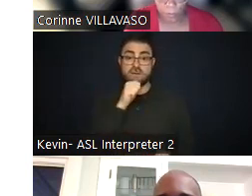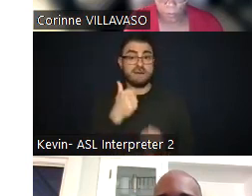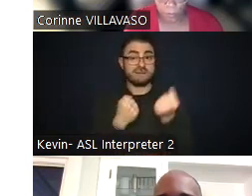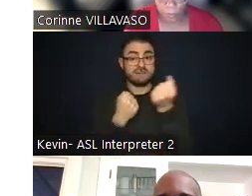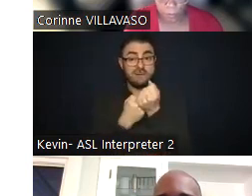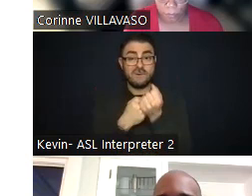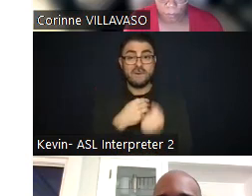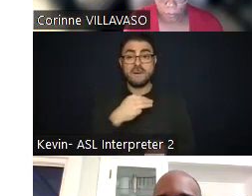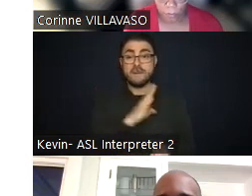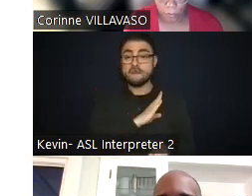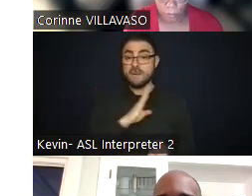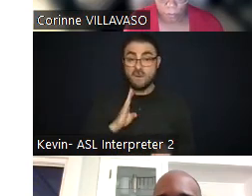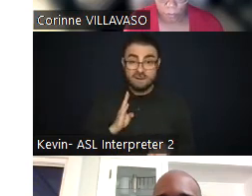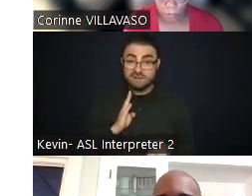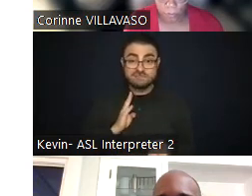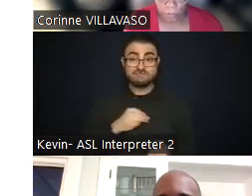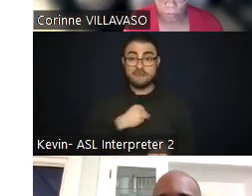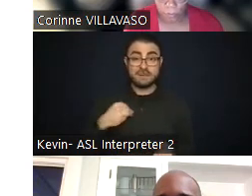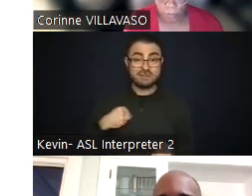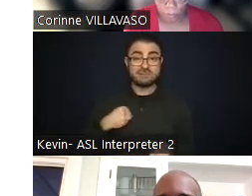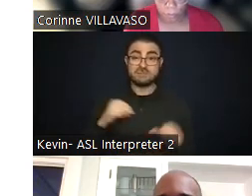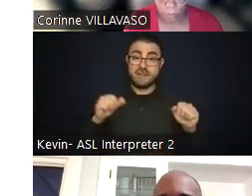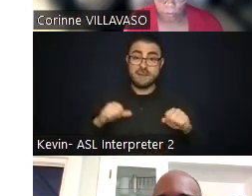members to be able to do this,